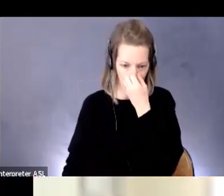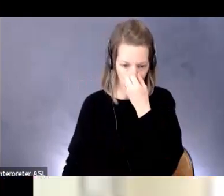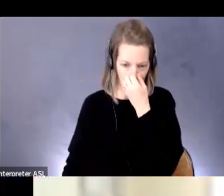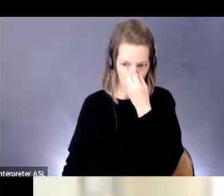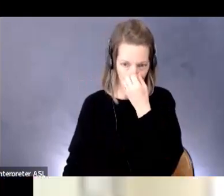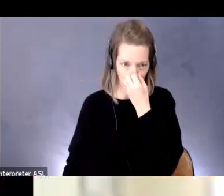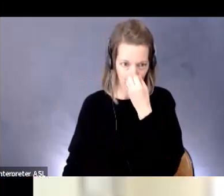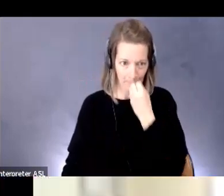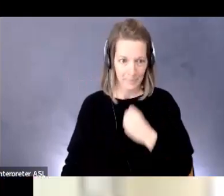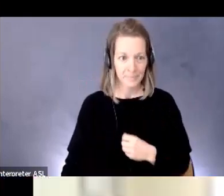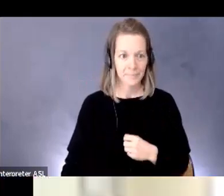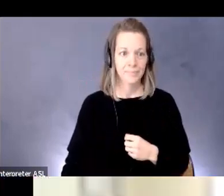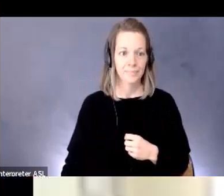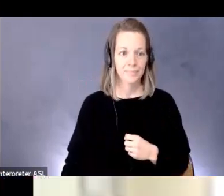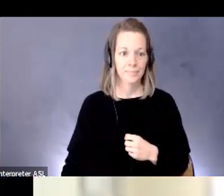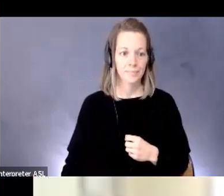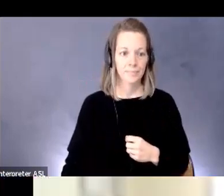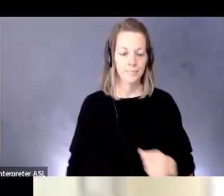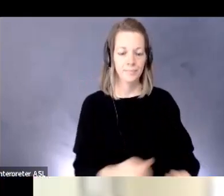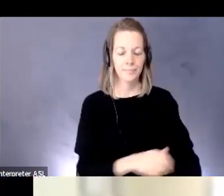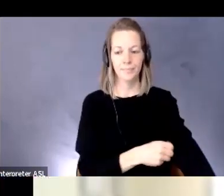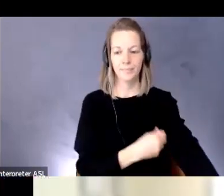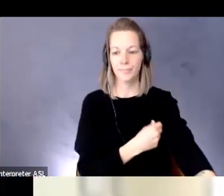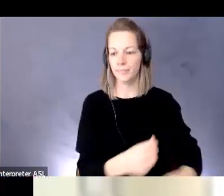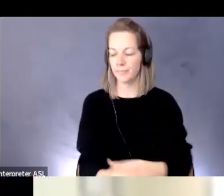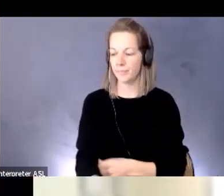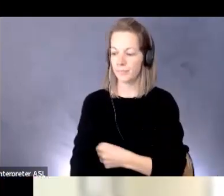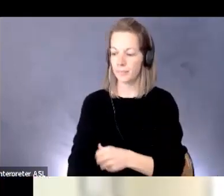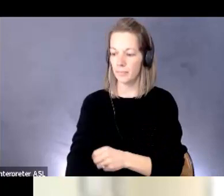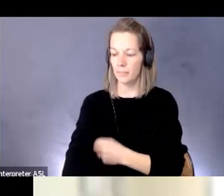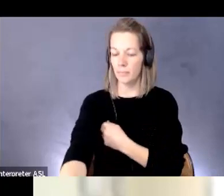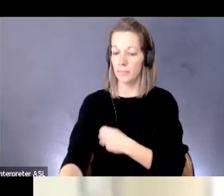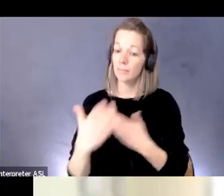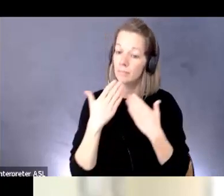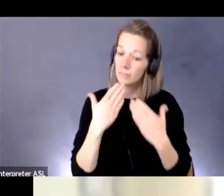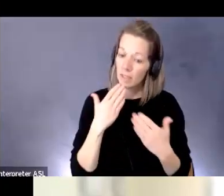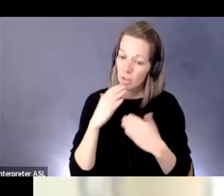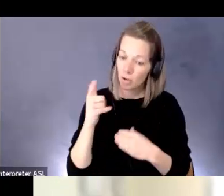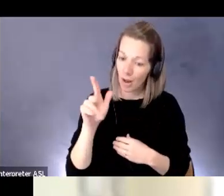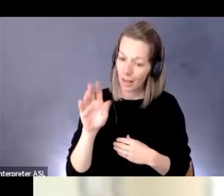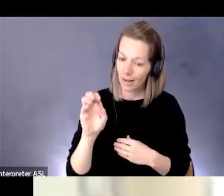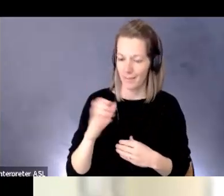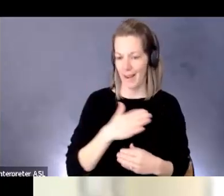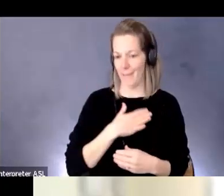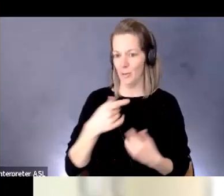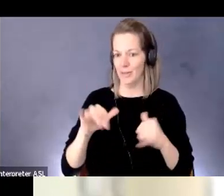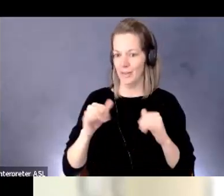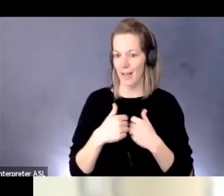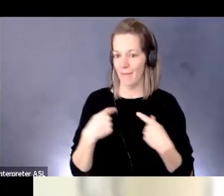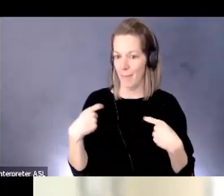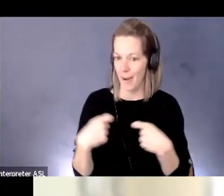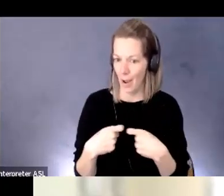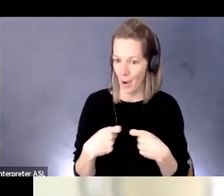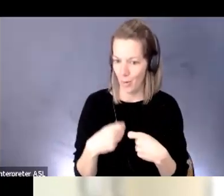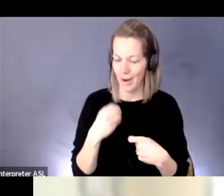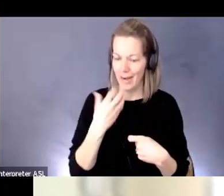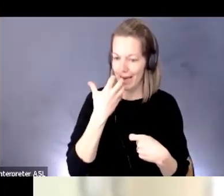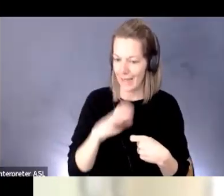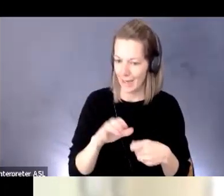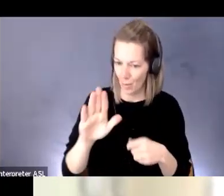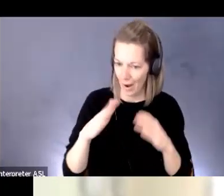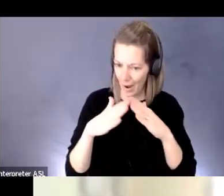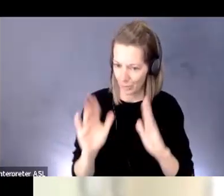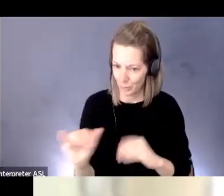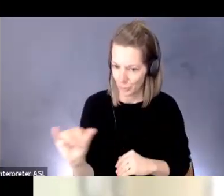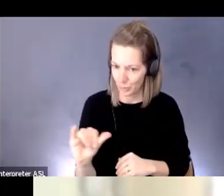Thank you so much, Charlie. So glad you still have power and heat as well. And we were so thankful to have